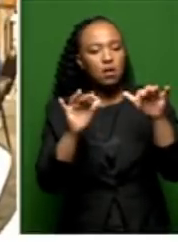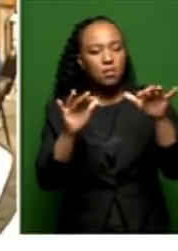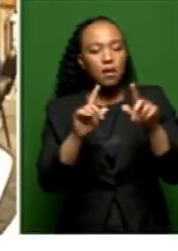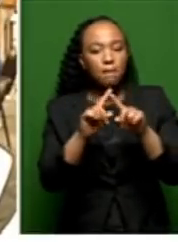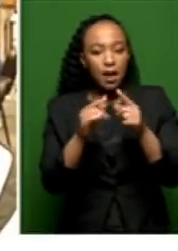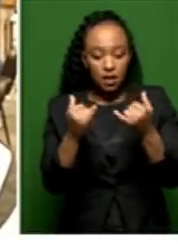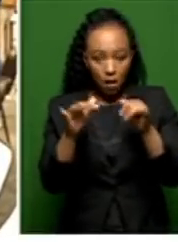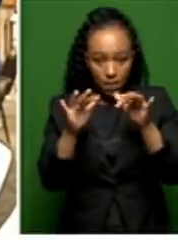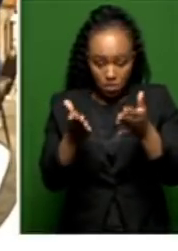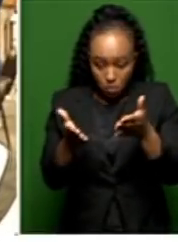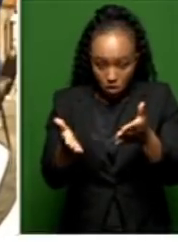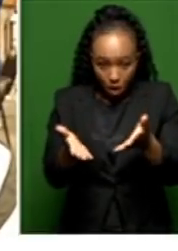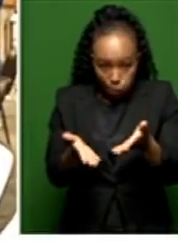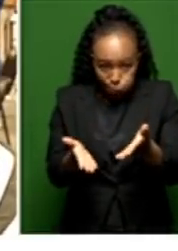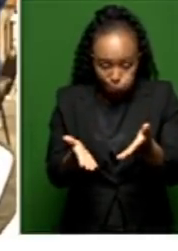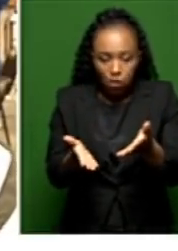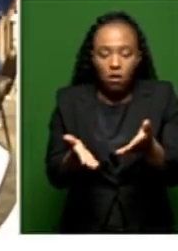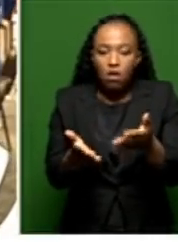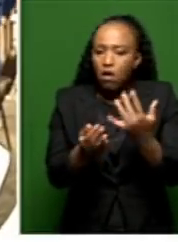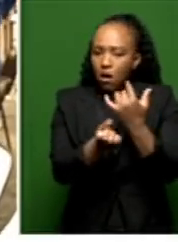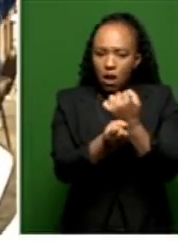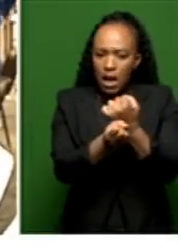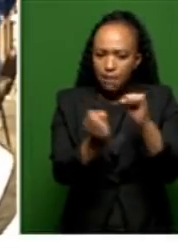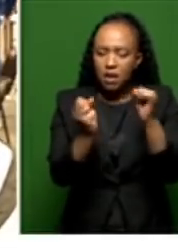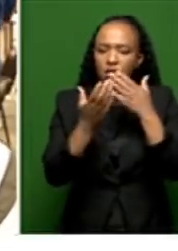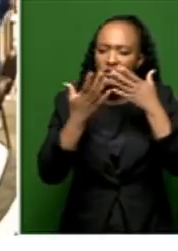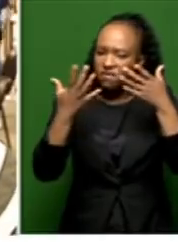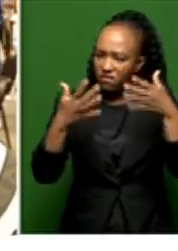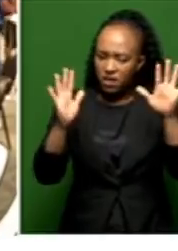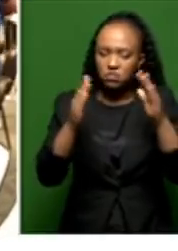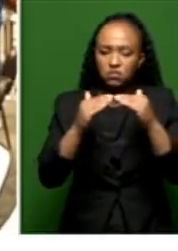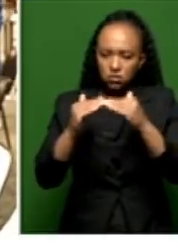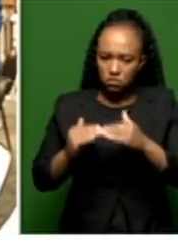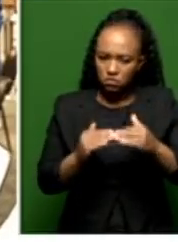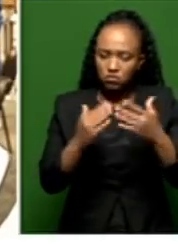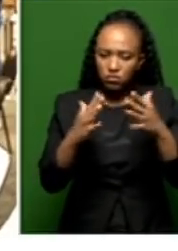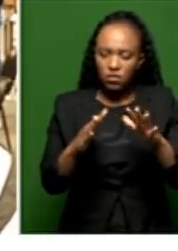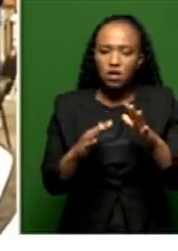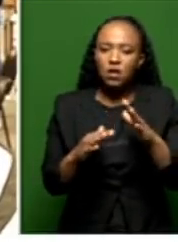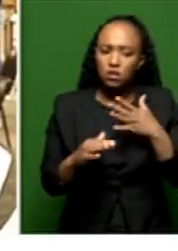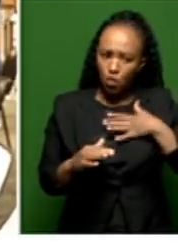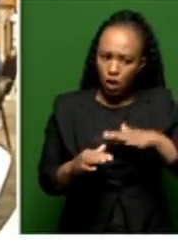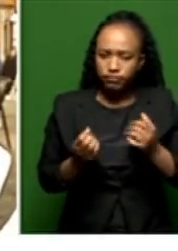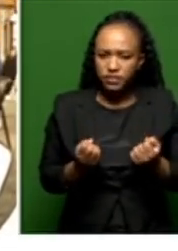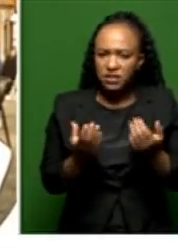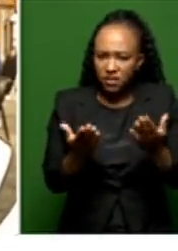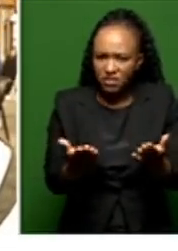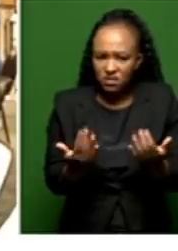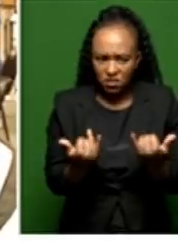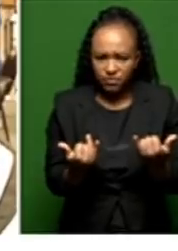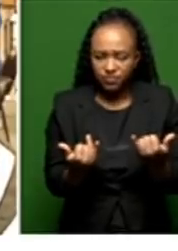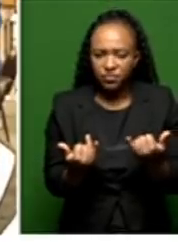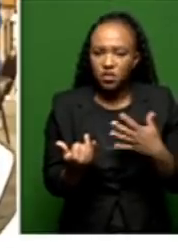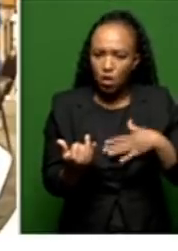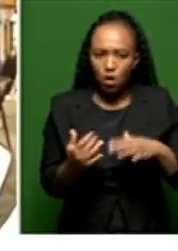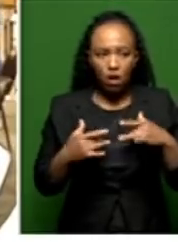that are in front of you, that are liberated, that are in a democracy, and that are looking to you to deliver services and are looking to you to